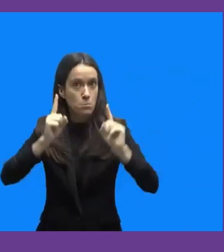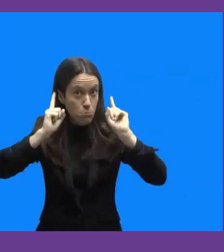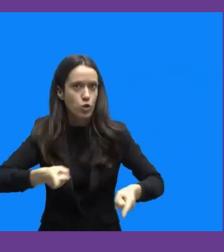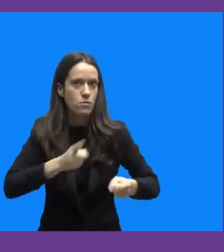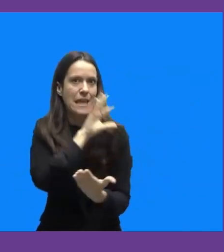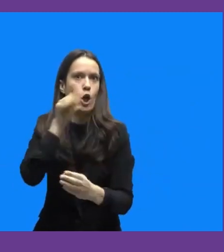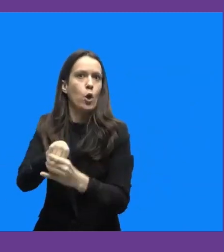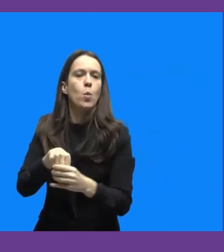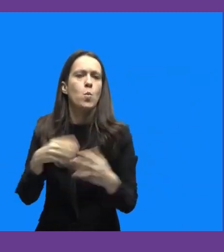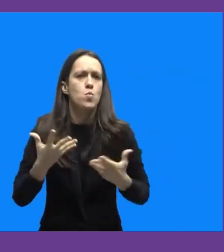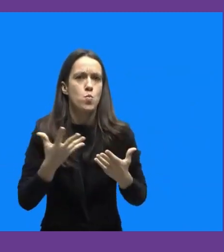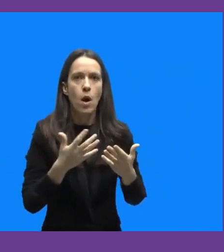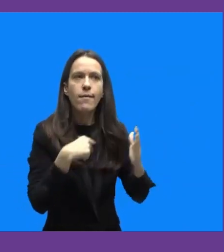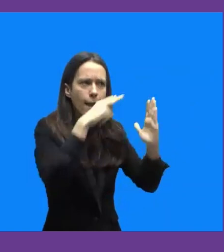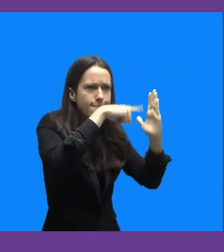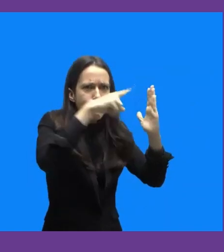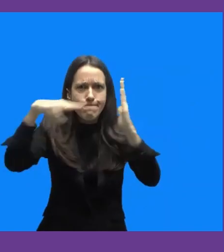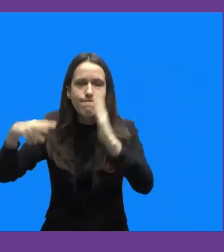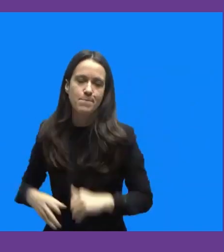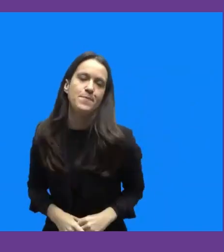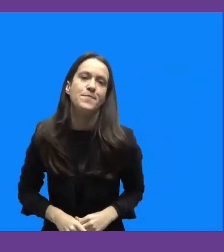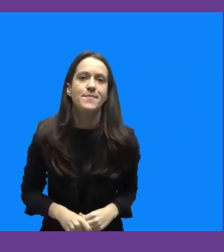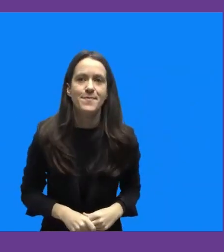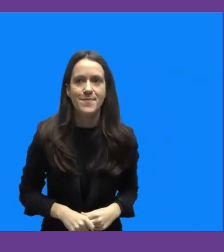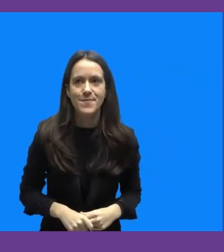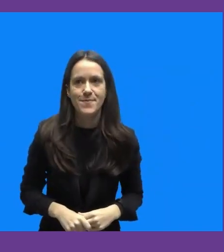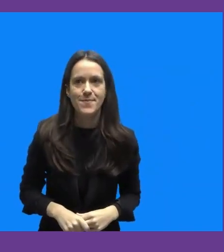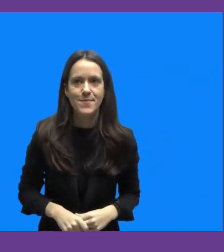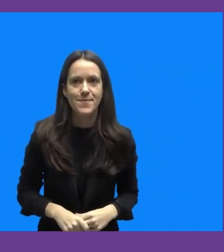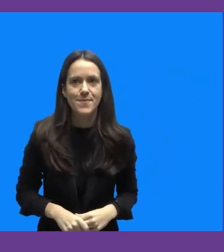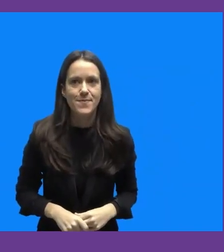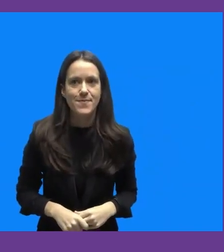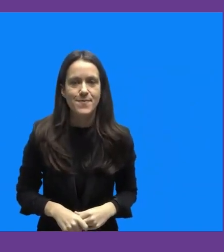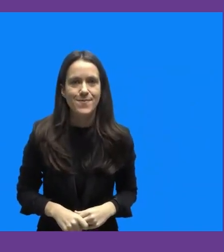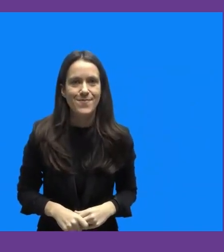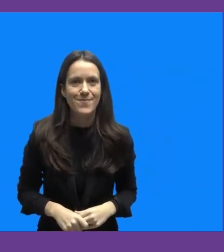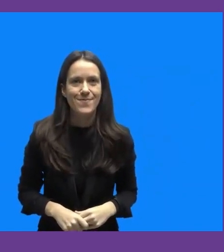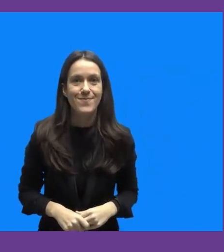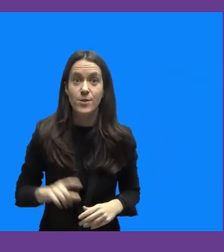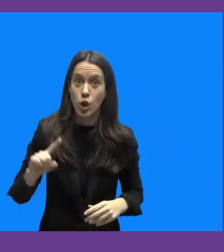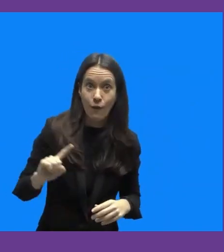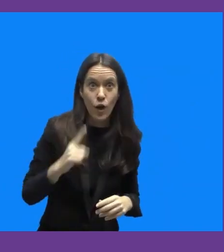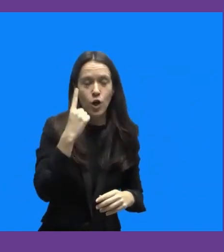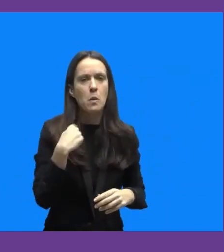include within a product like this. So first of all, we came up with 400